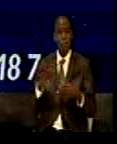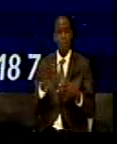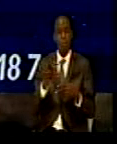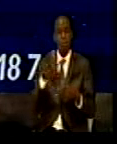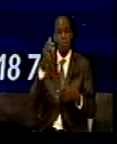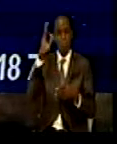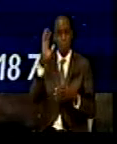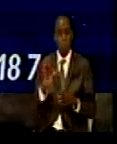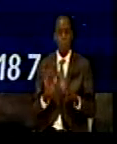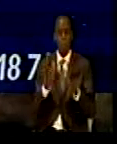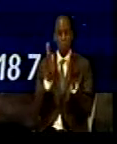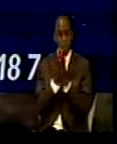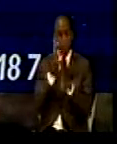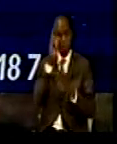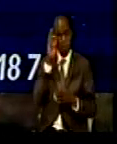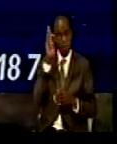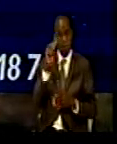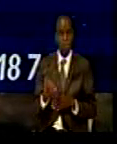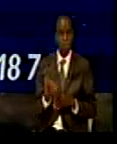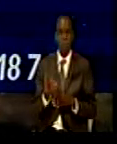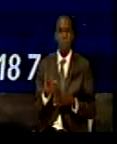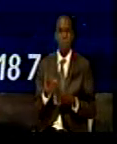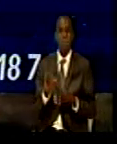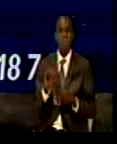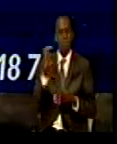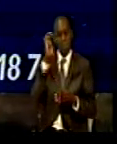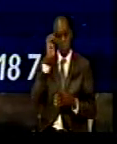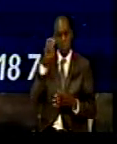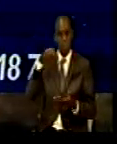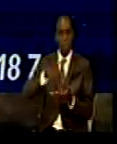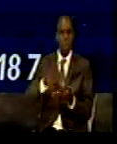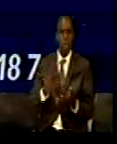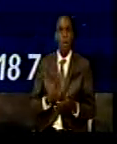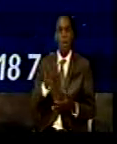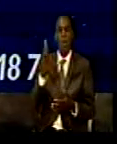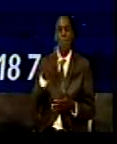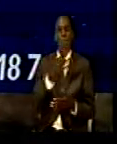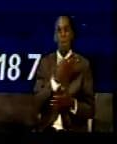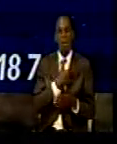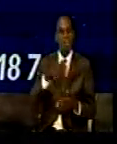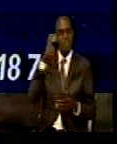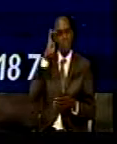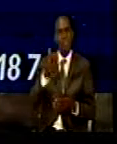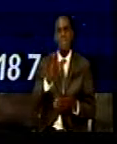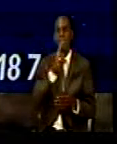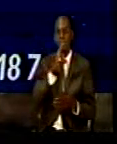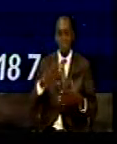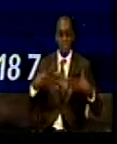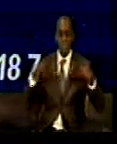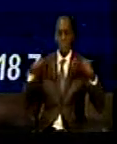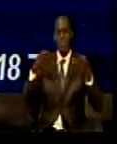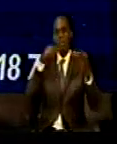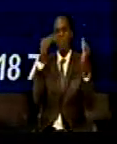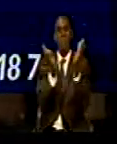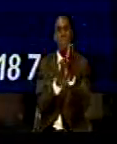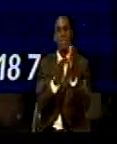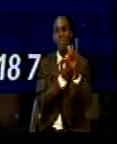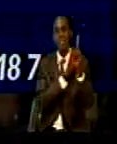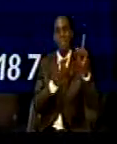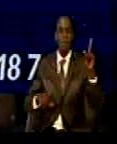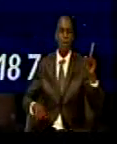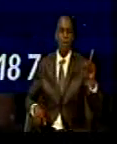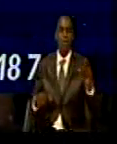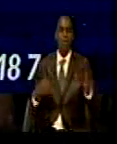the isolation center. He got up and he is healed. Praise the Lord. We also have